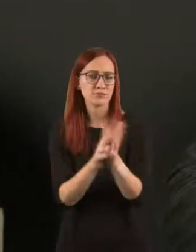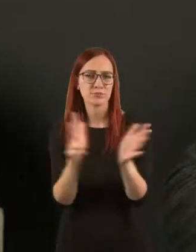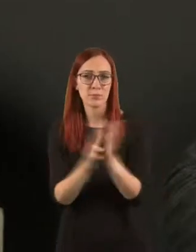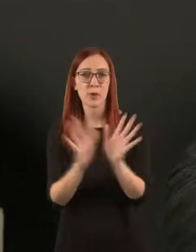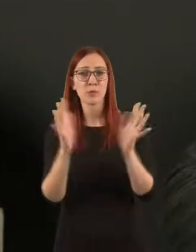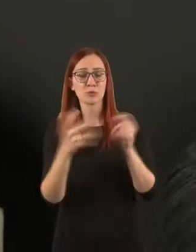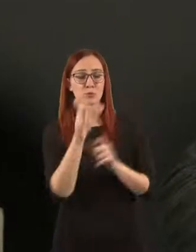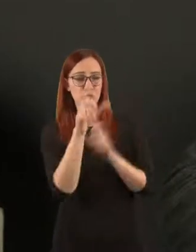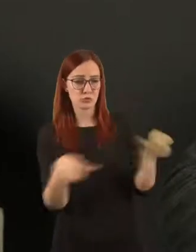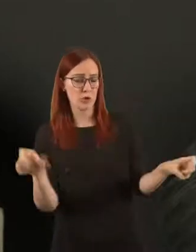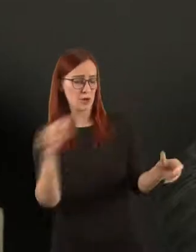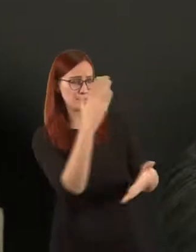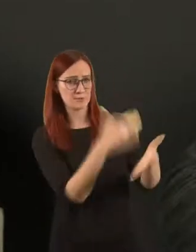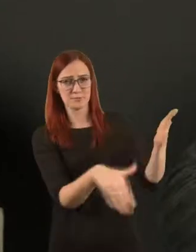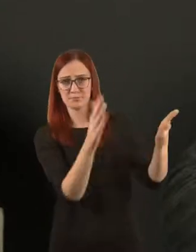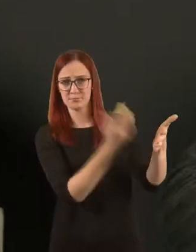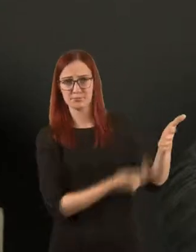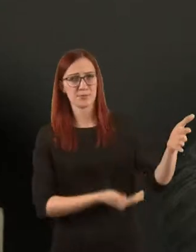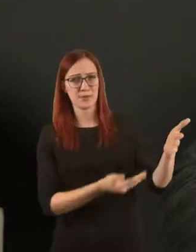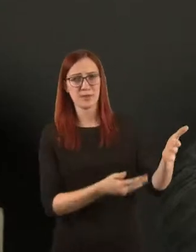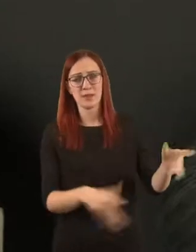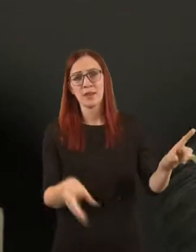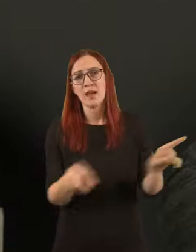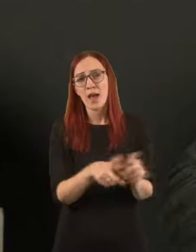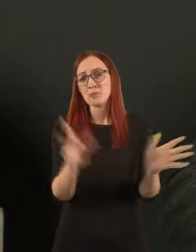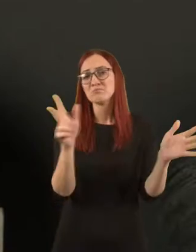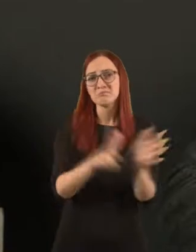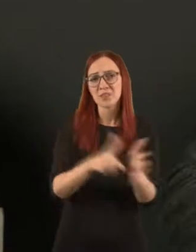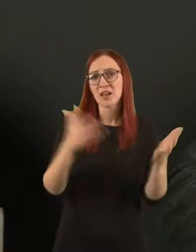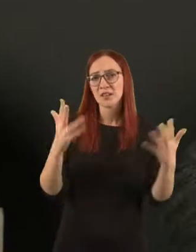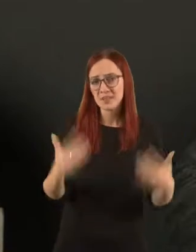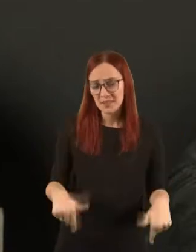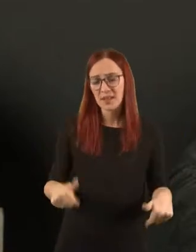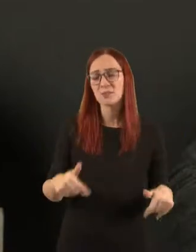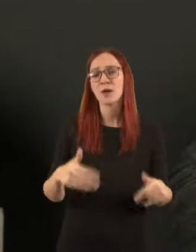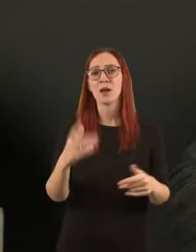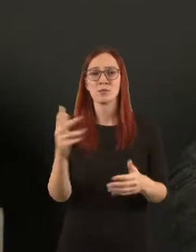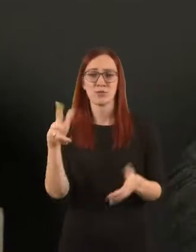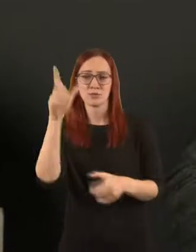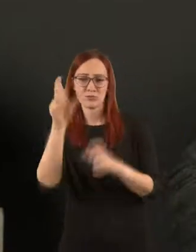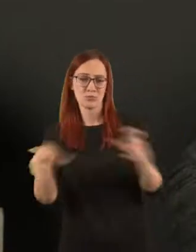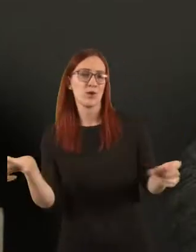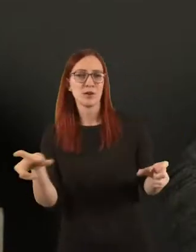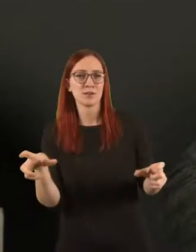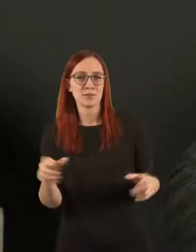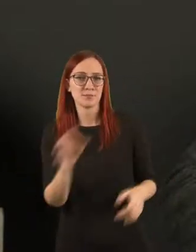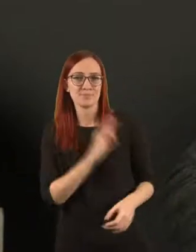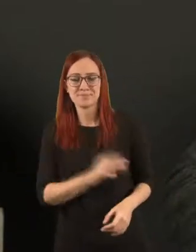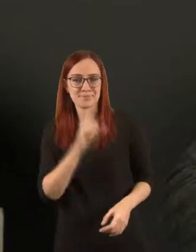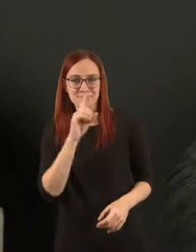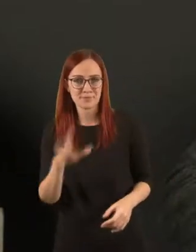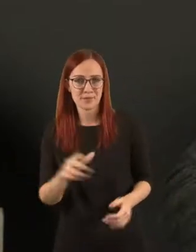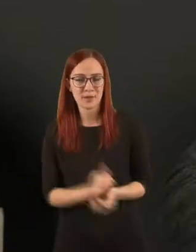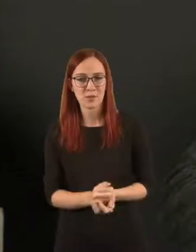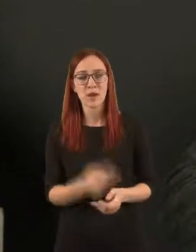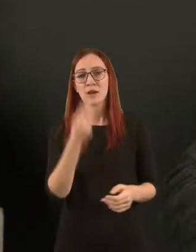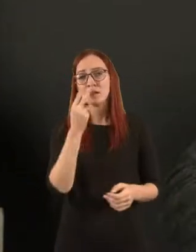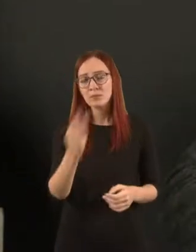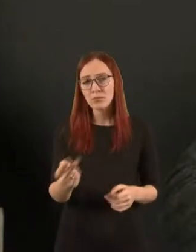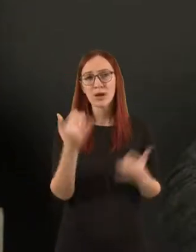we will achieve nothing. We can promote different projects and initiatives, but